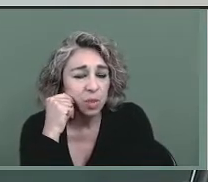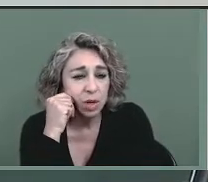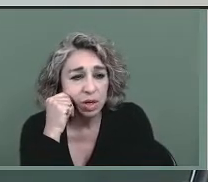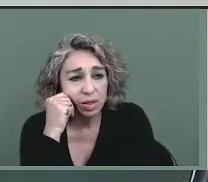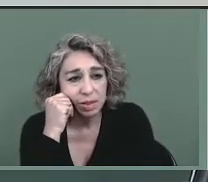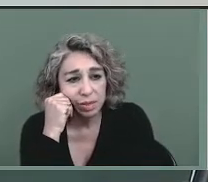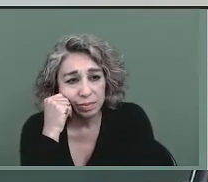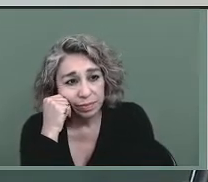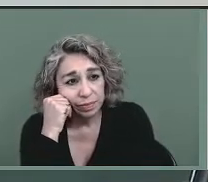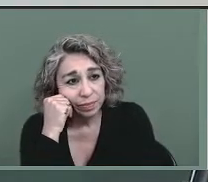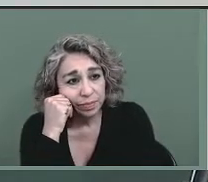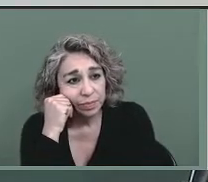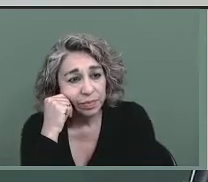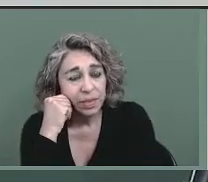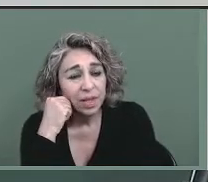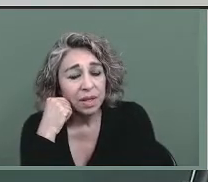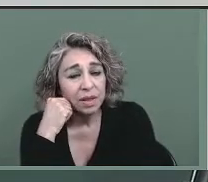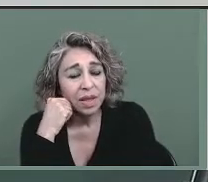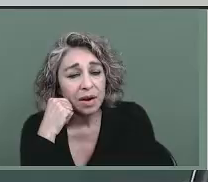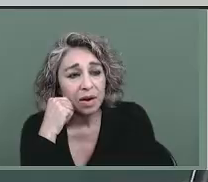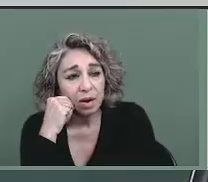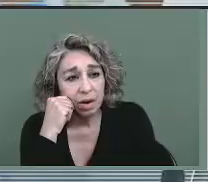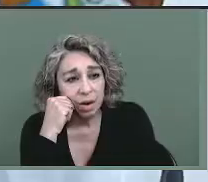80,000 workers